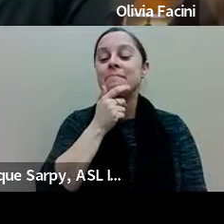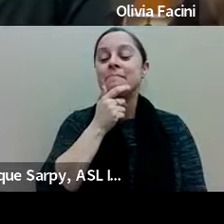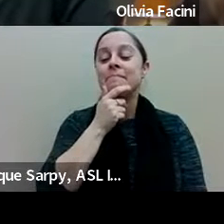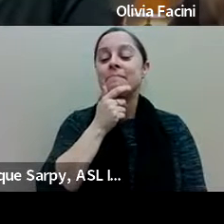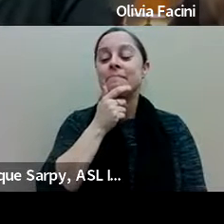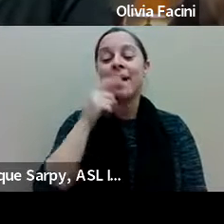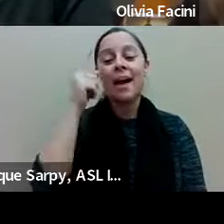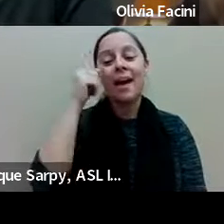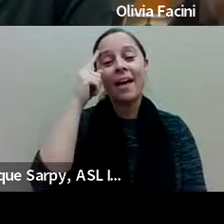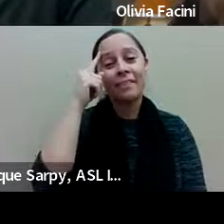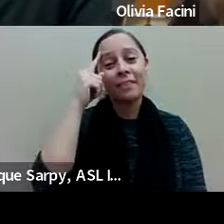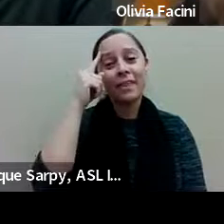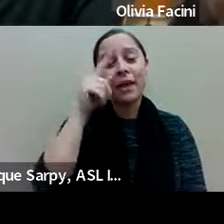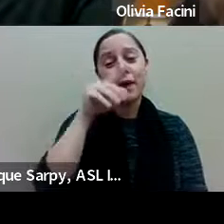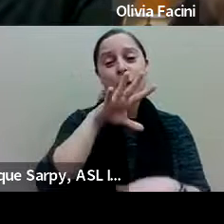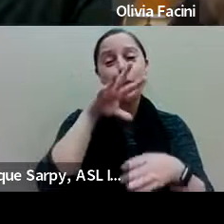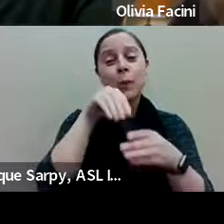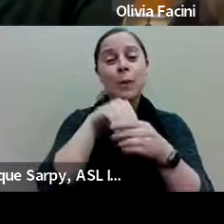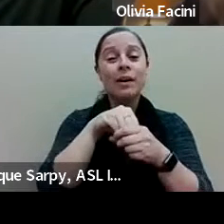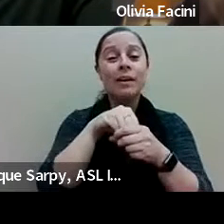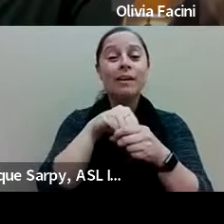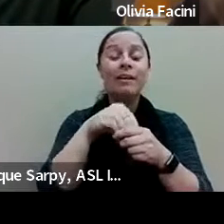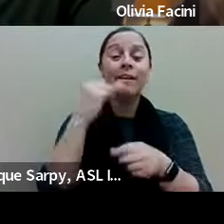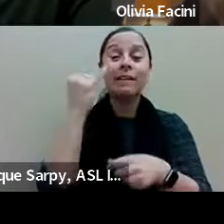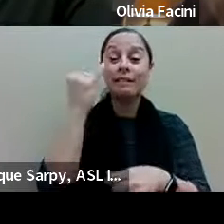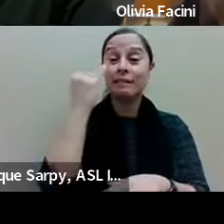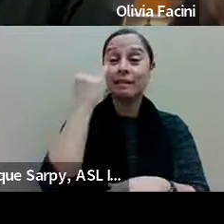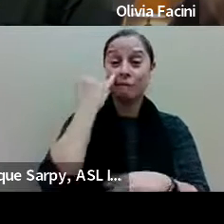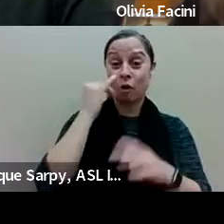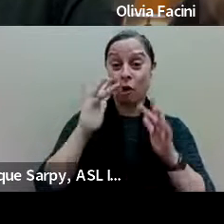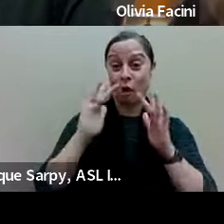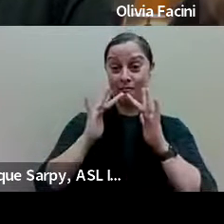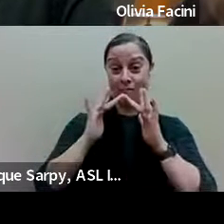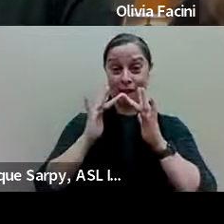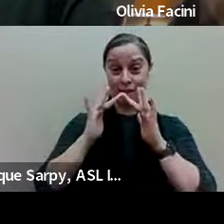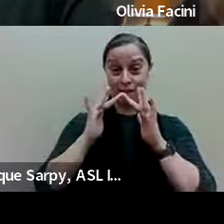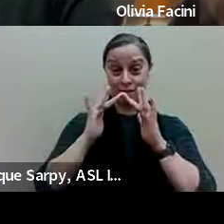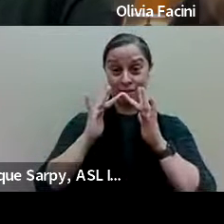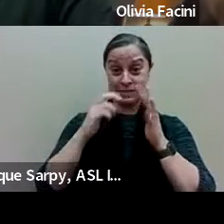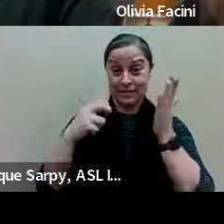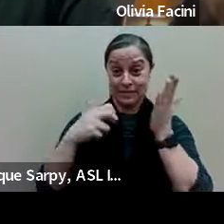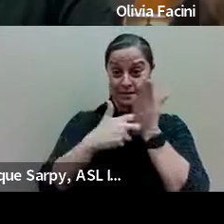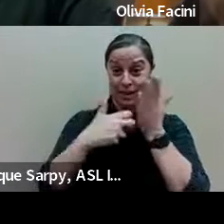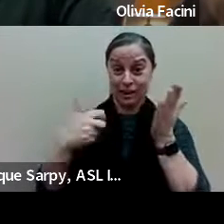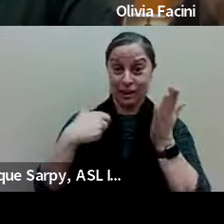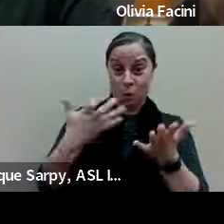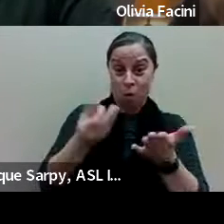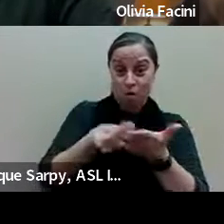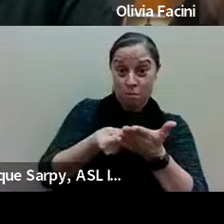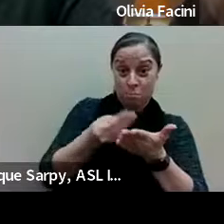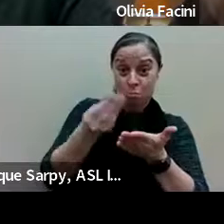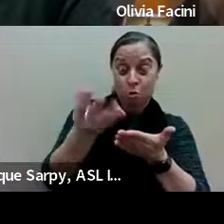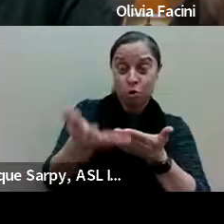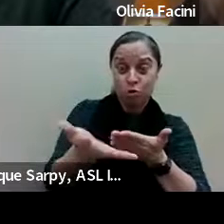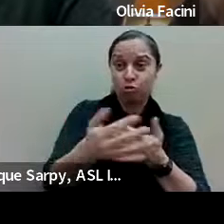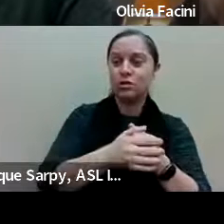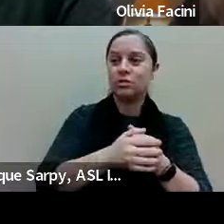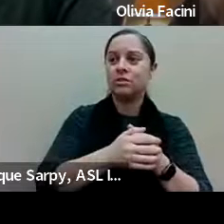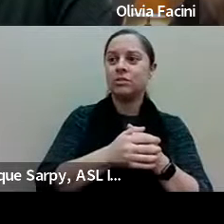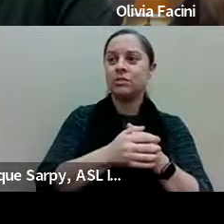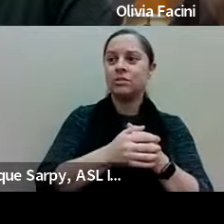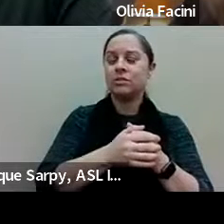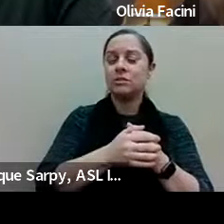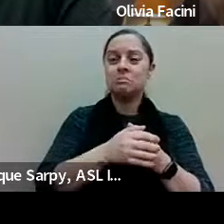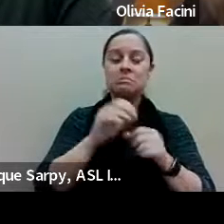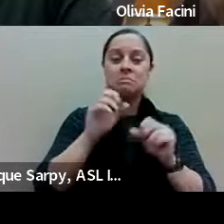include if I wanted to purchase tickets online, that any seating that